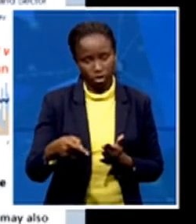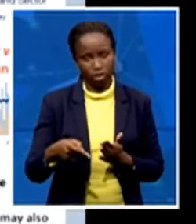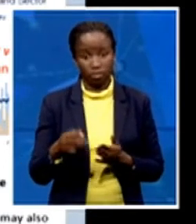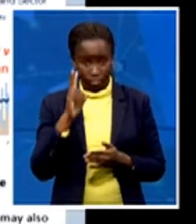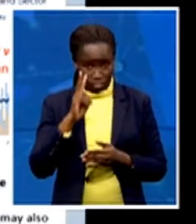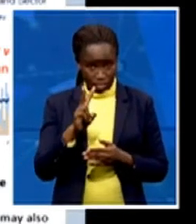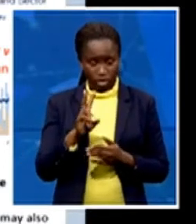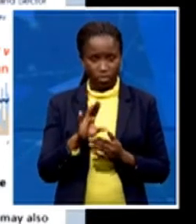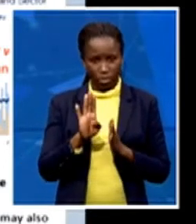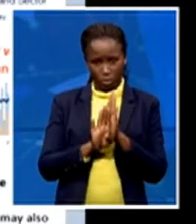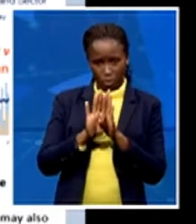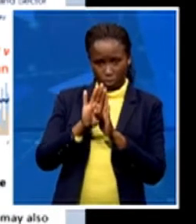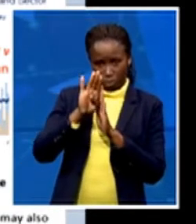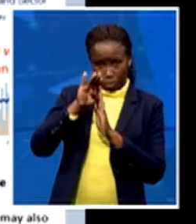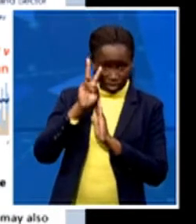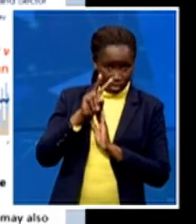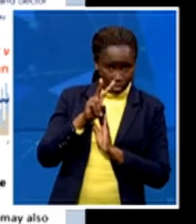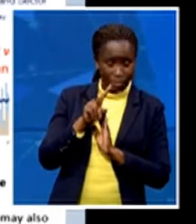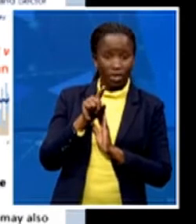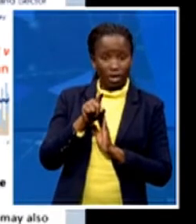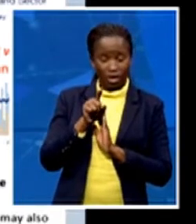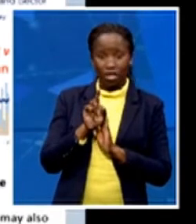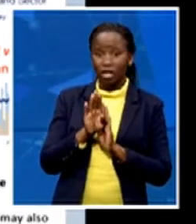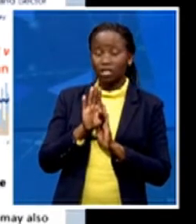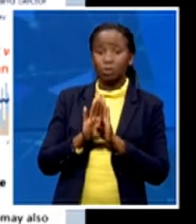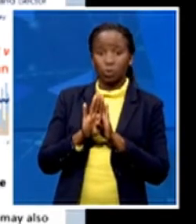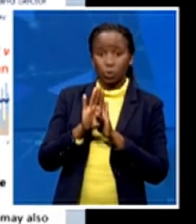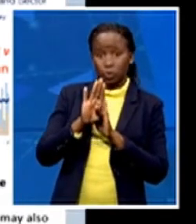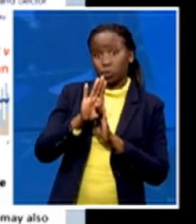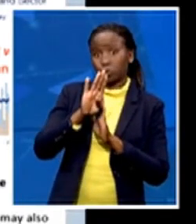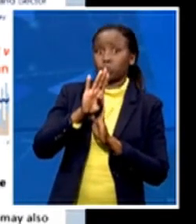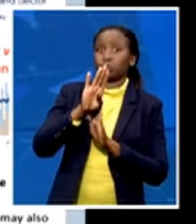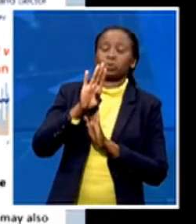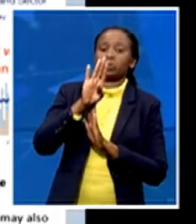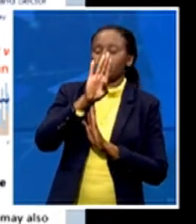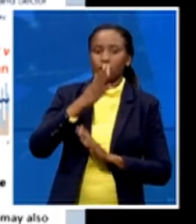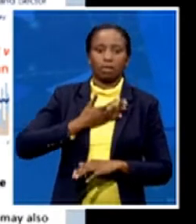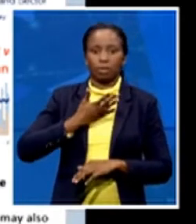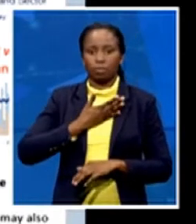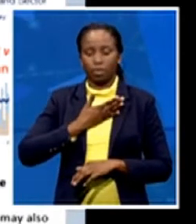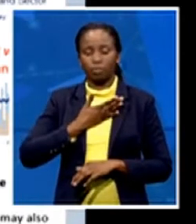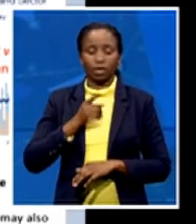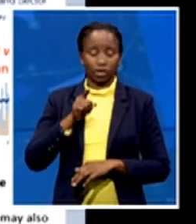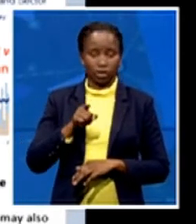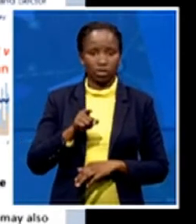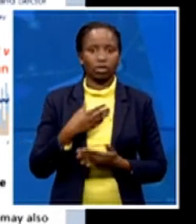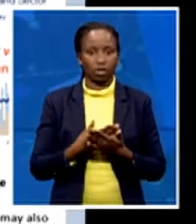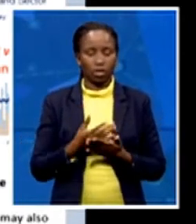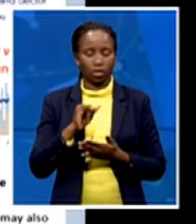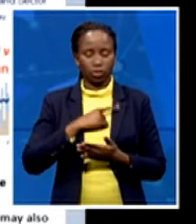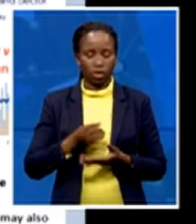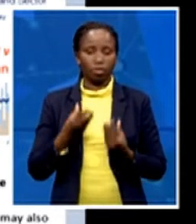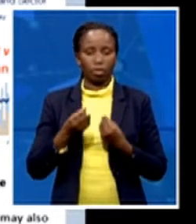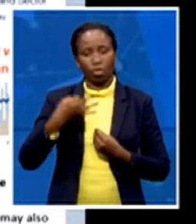gradual increase, it's now an acceleration. That's why we are today saying we're entering a third wave. If you look at the bottom